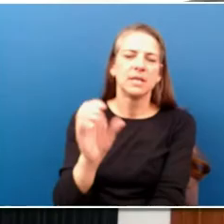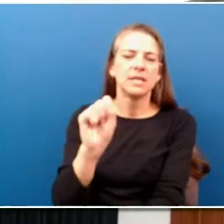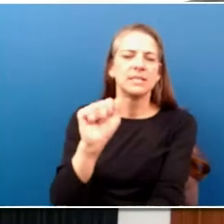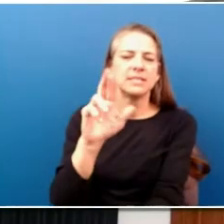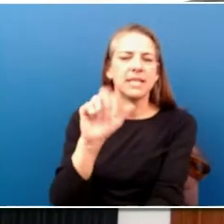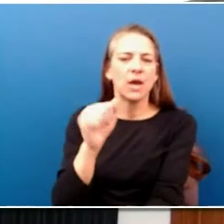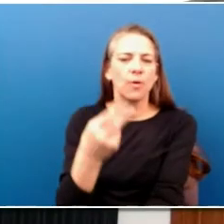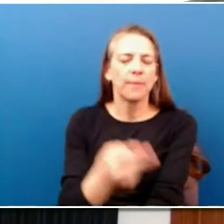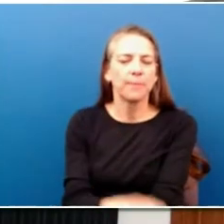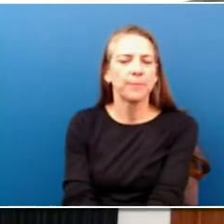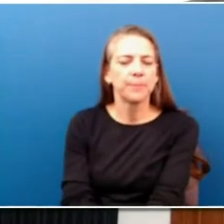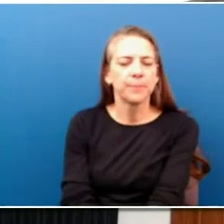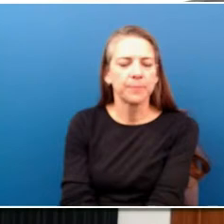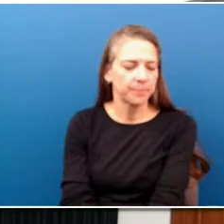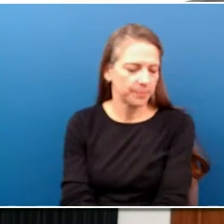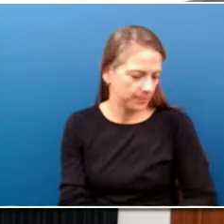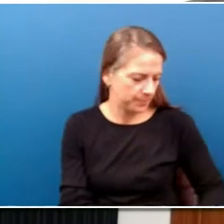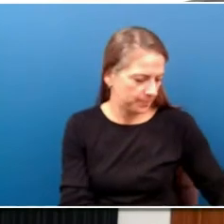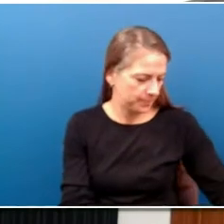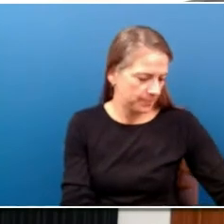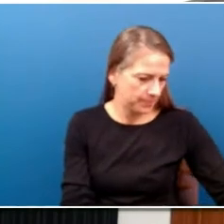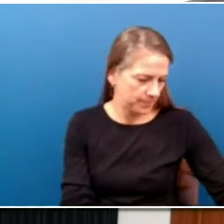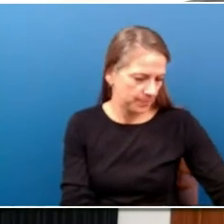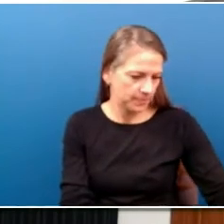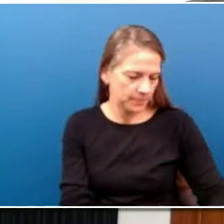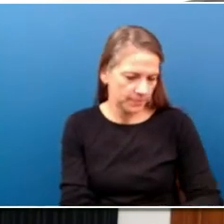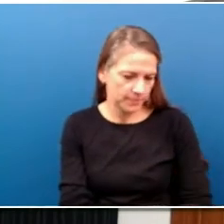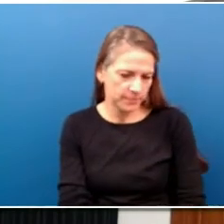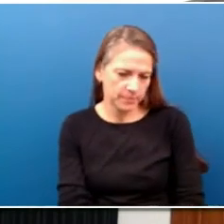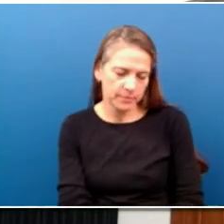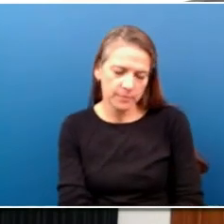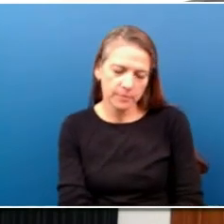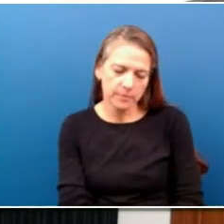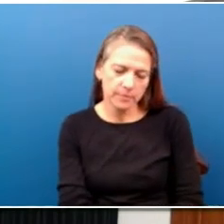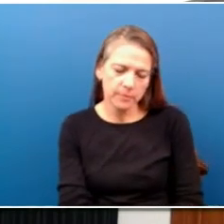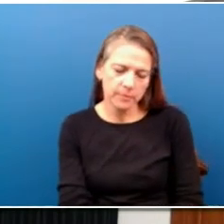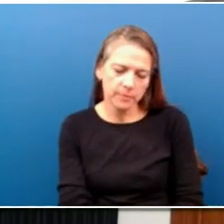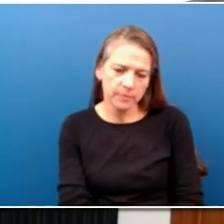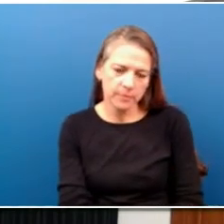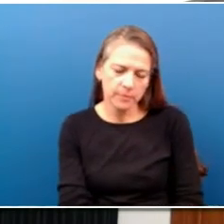Bluegrass Live. Okay. So this morning, the House Committee approved a resolution that would declare Kentucky Sanctuary State from EPA